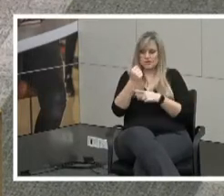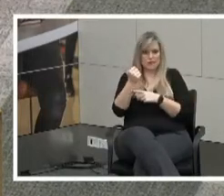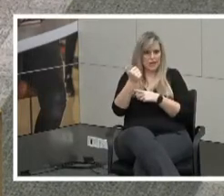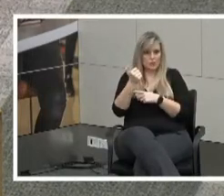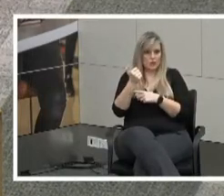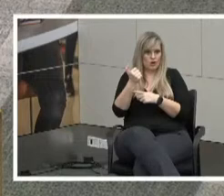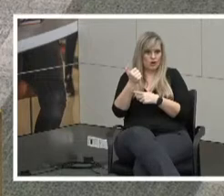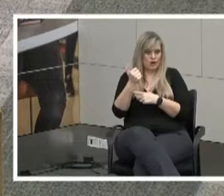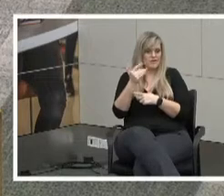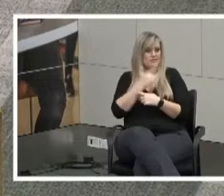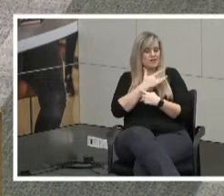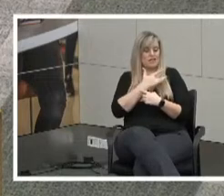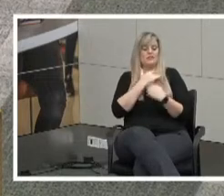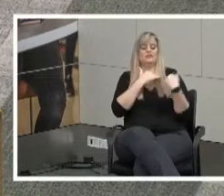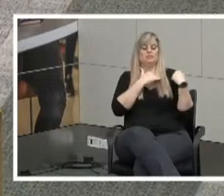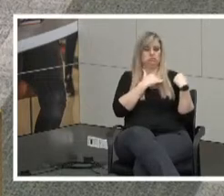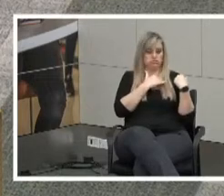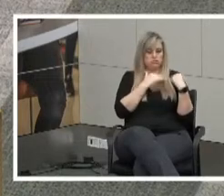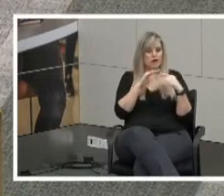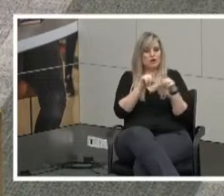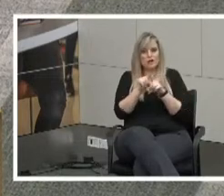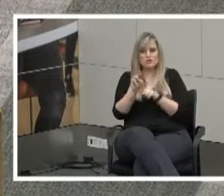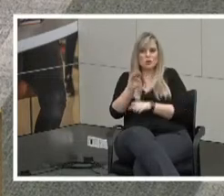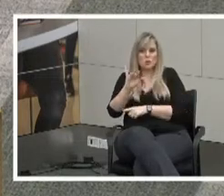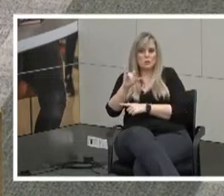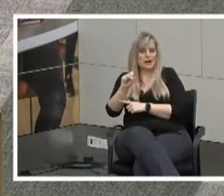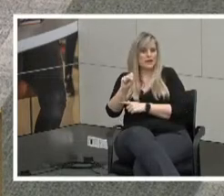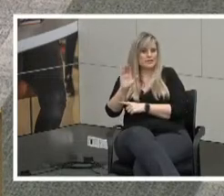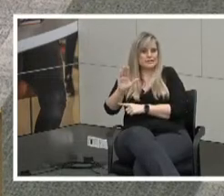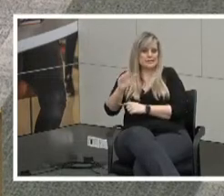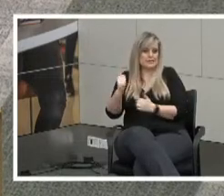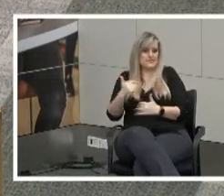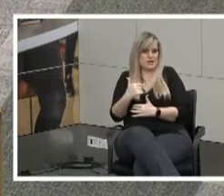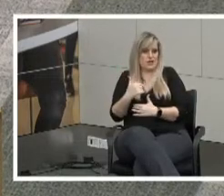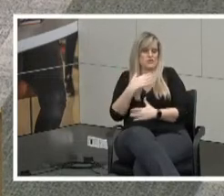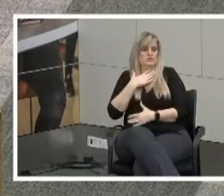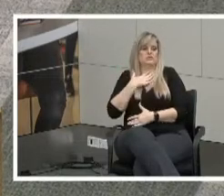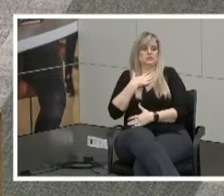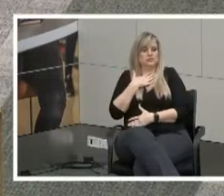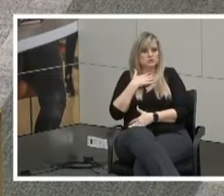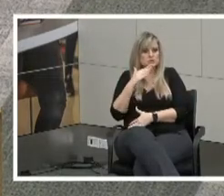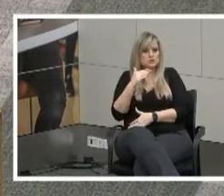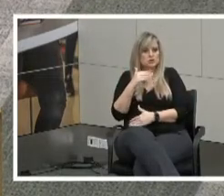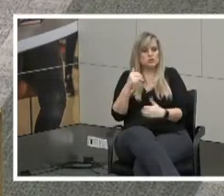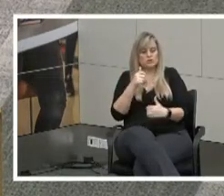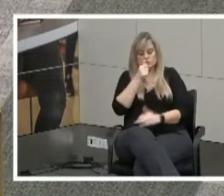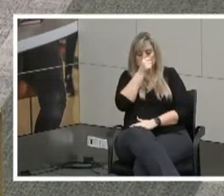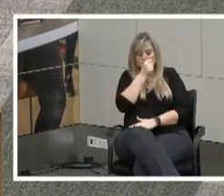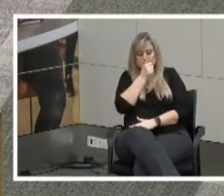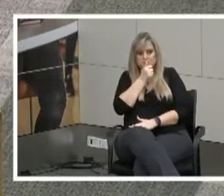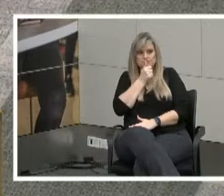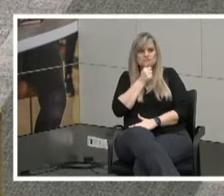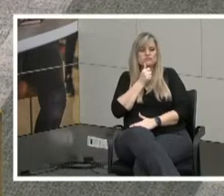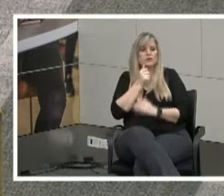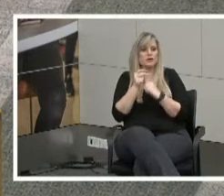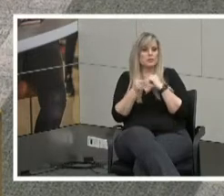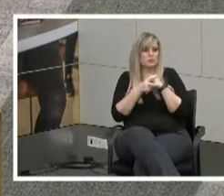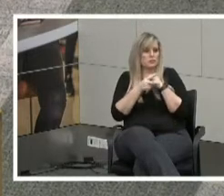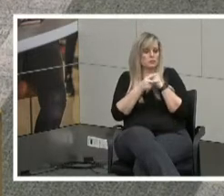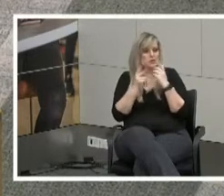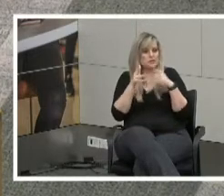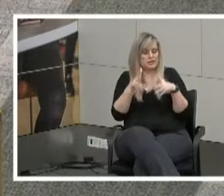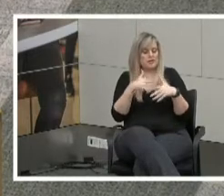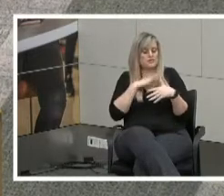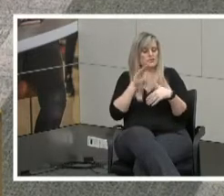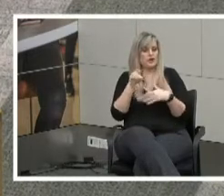our necks and mil Spar in our throats to preserve what was left of our Spirits many of us didn't stop